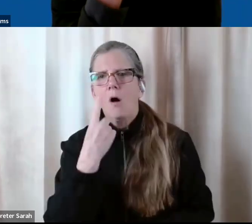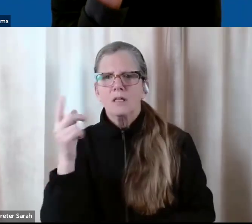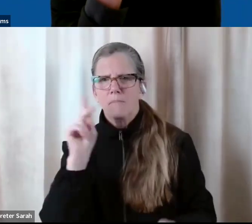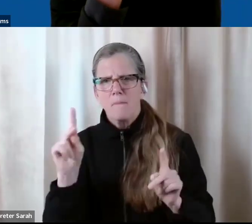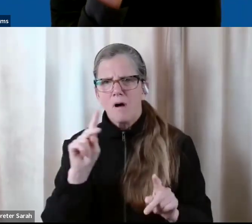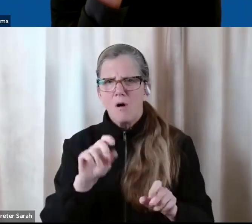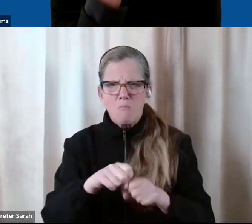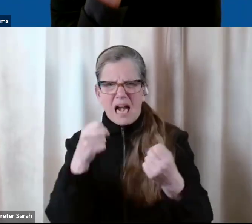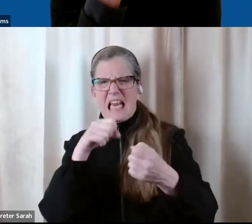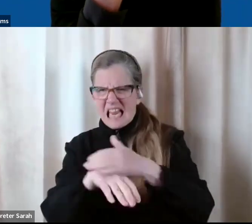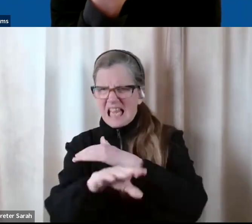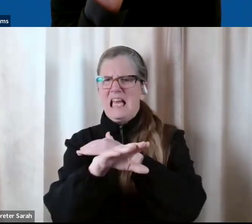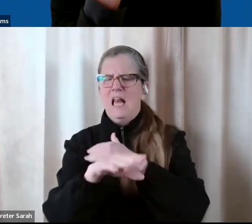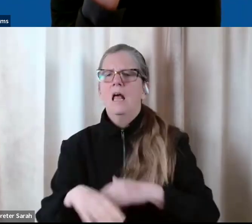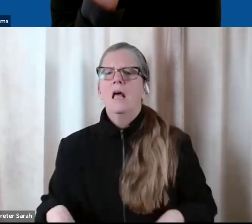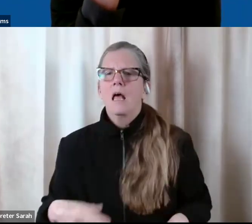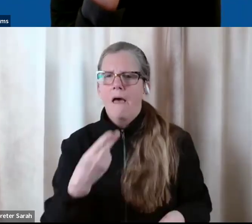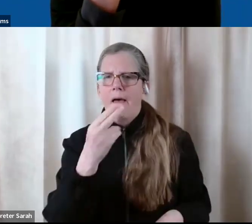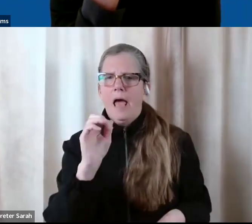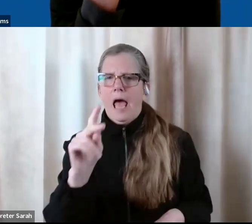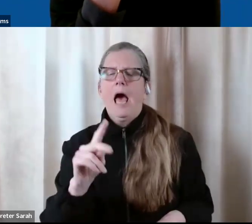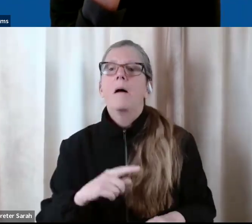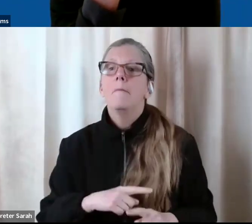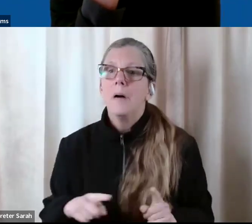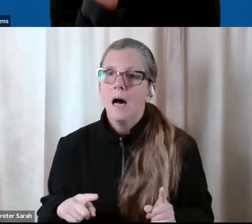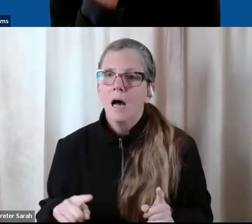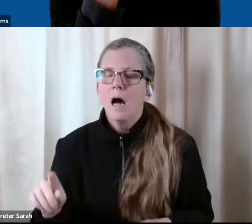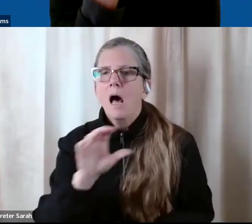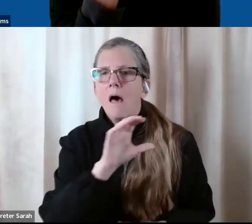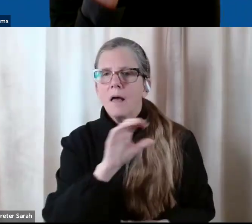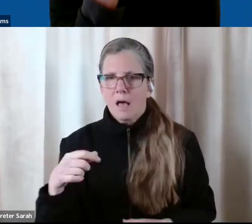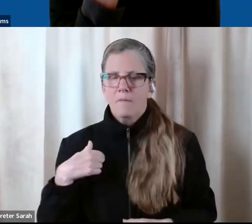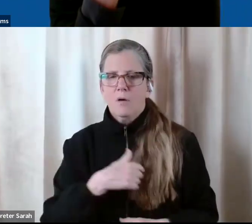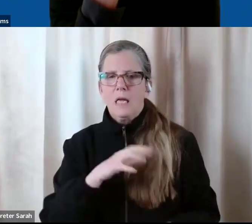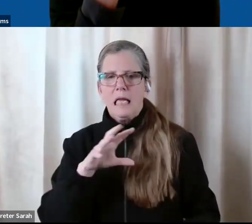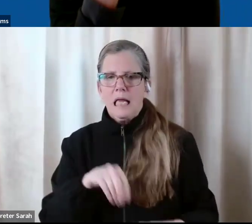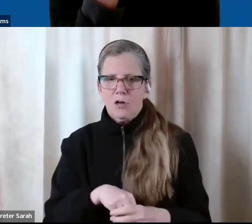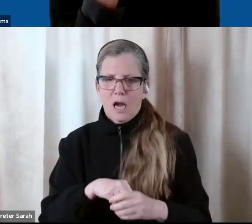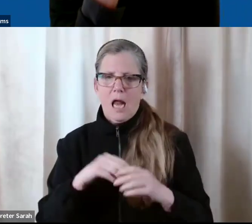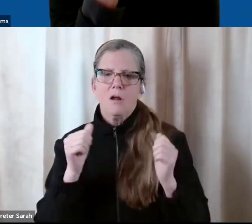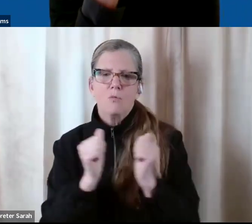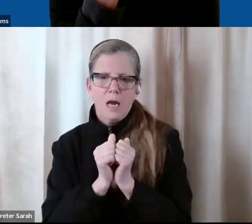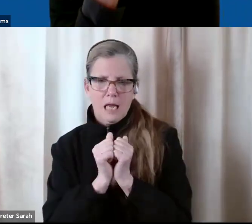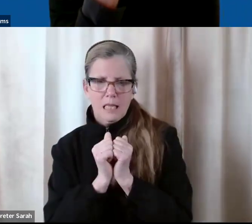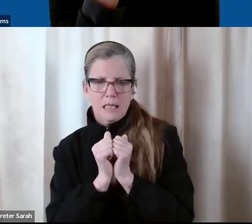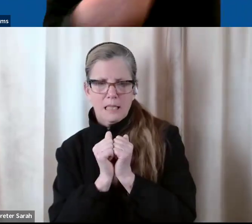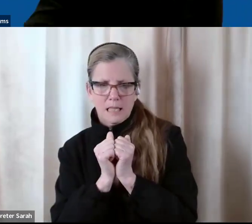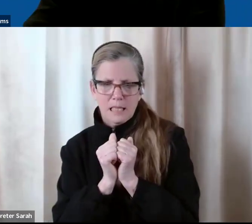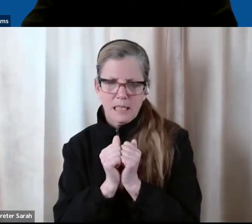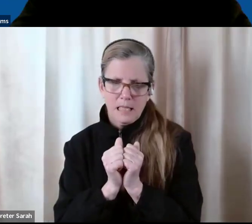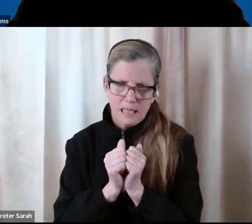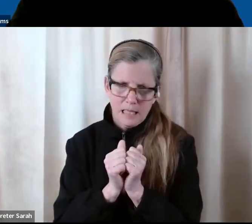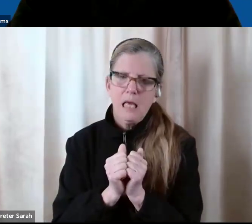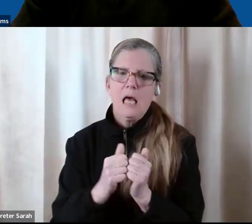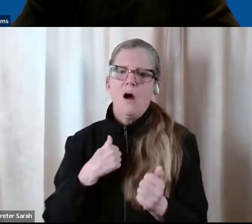in class for those, the folks that the companies that we integrate with, right? And so we do our best that we can to store